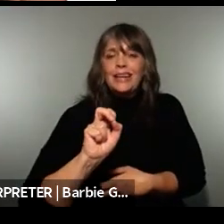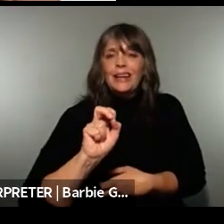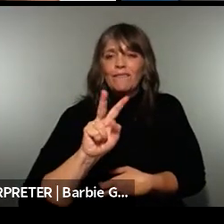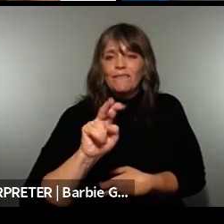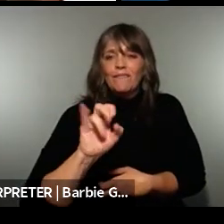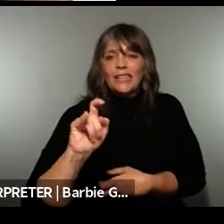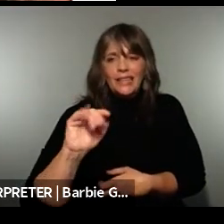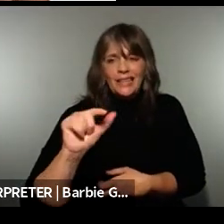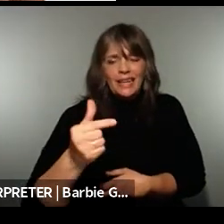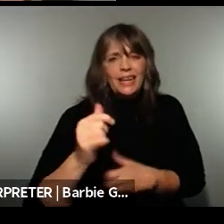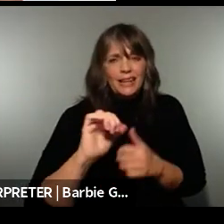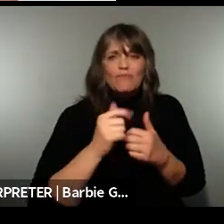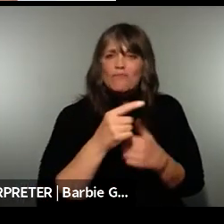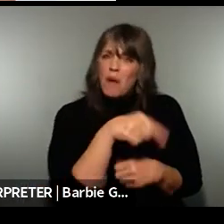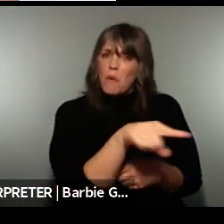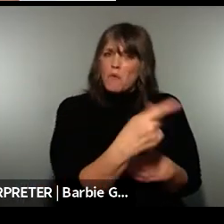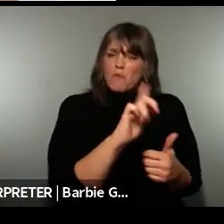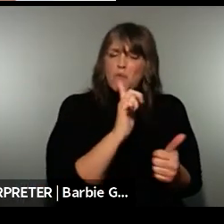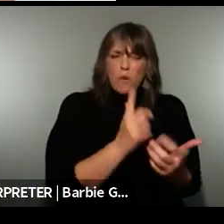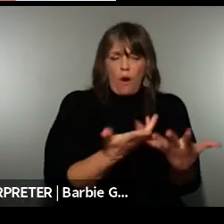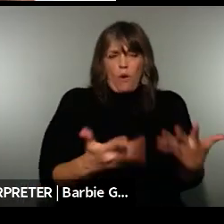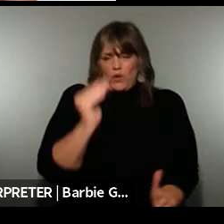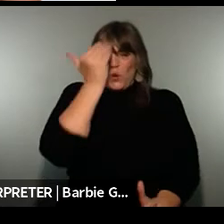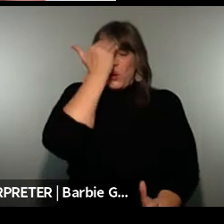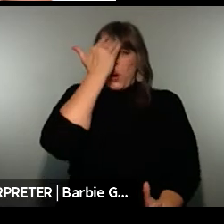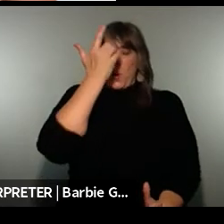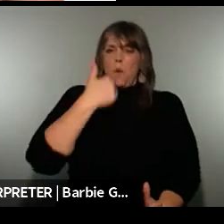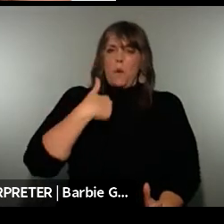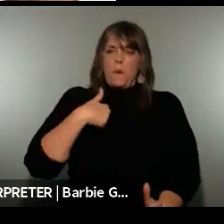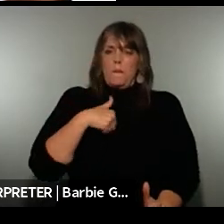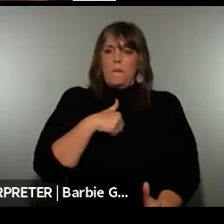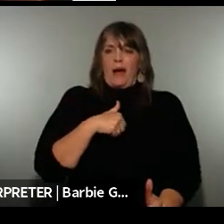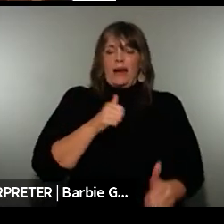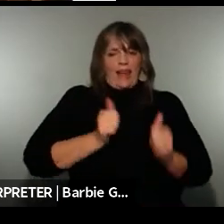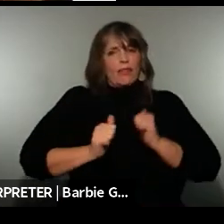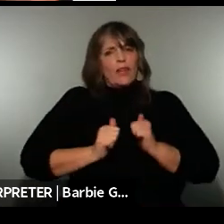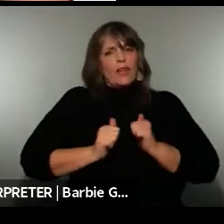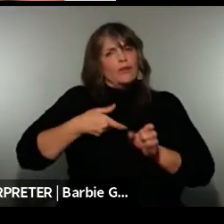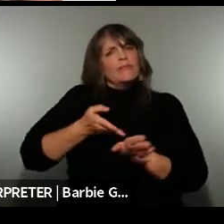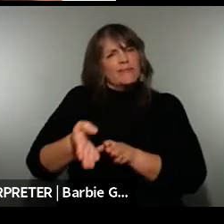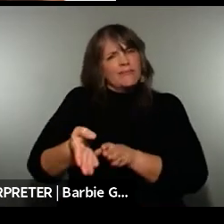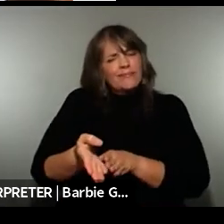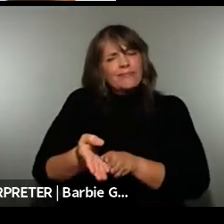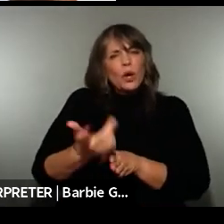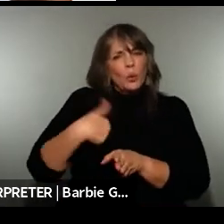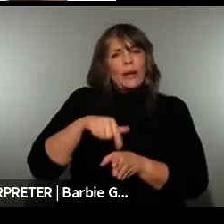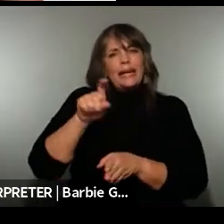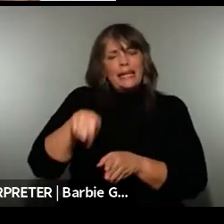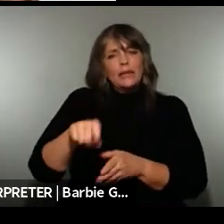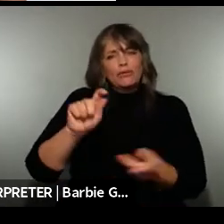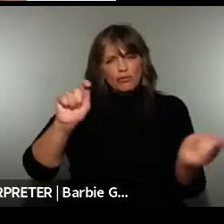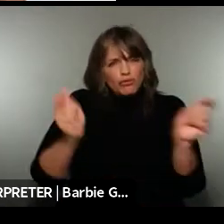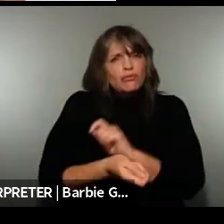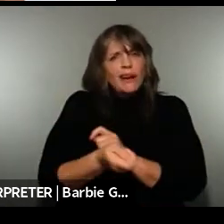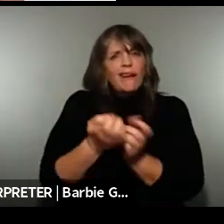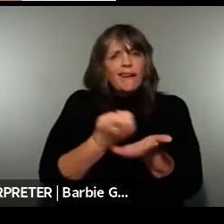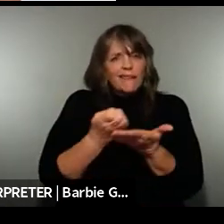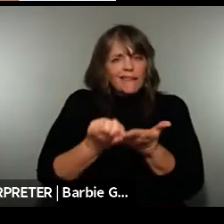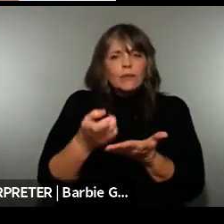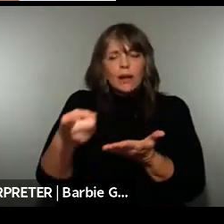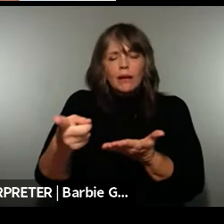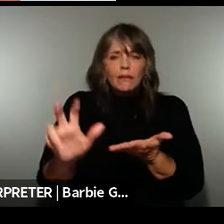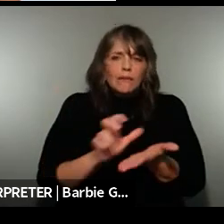to regenerative economy, and that we need to go fossil free. But then there's the whole, you know, the whole issue of